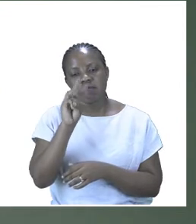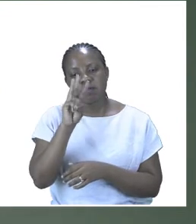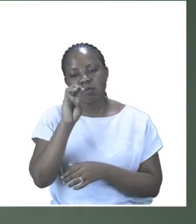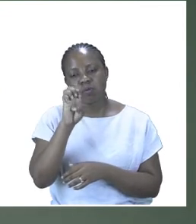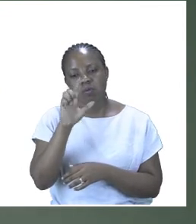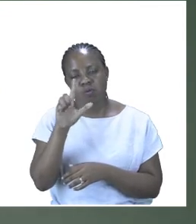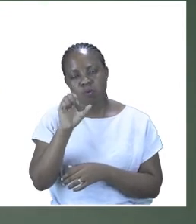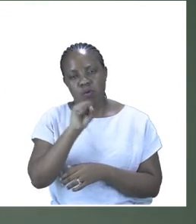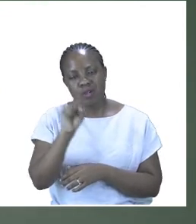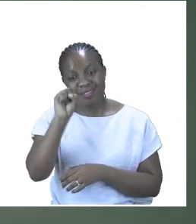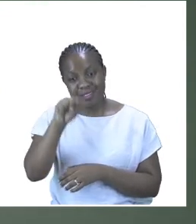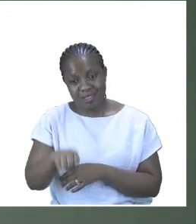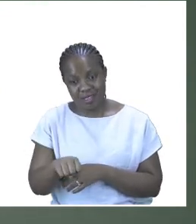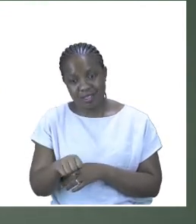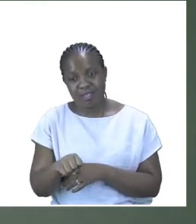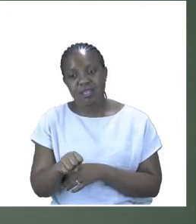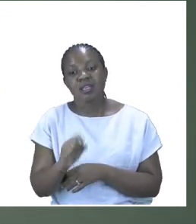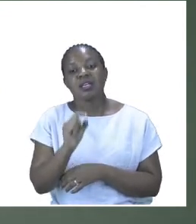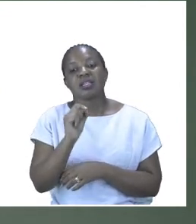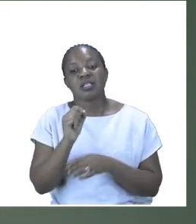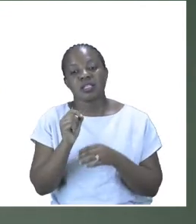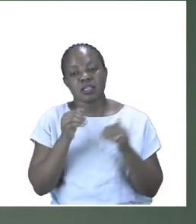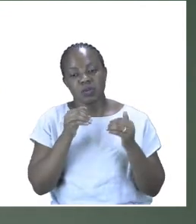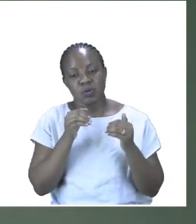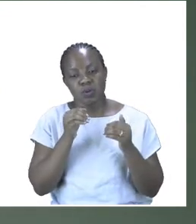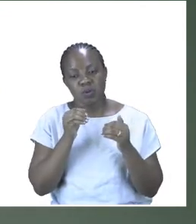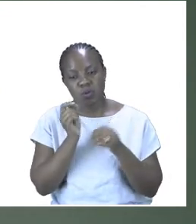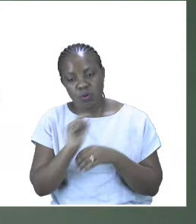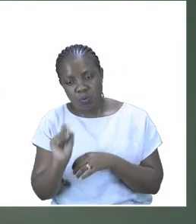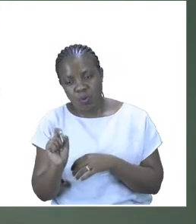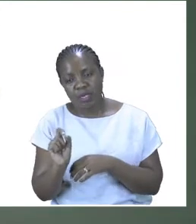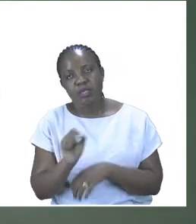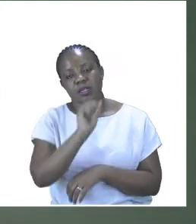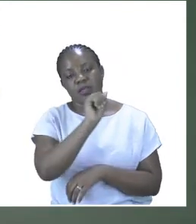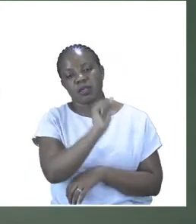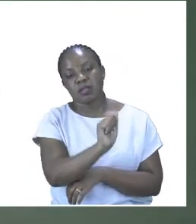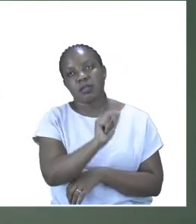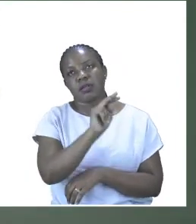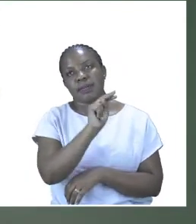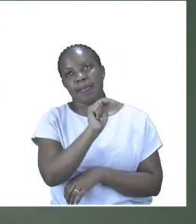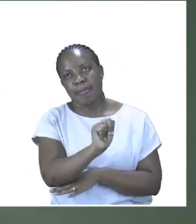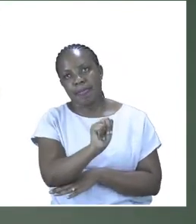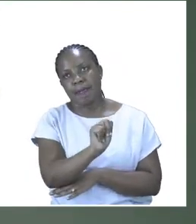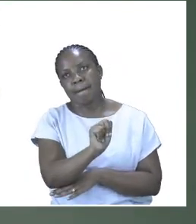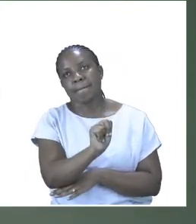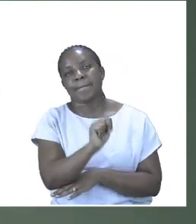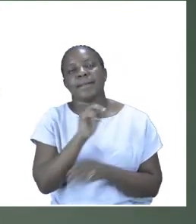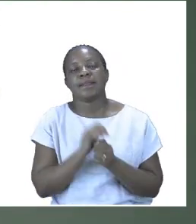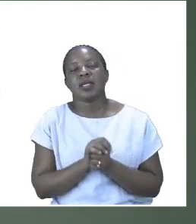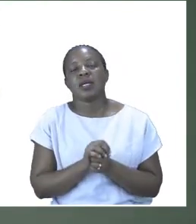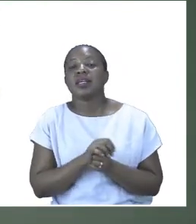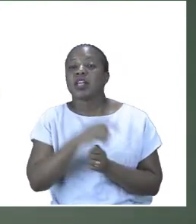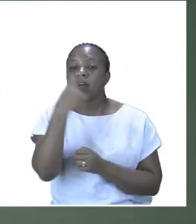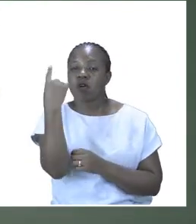the or a. But if it is only one, then we use the. And if